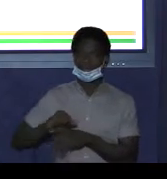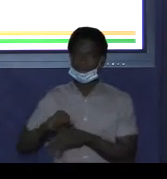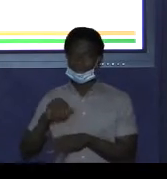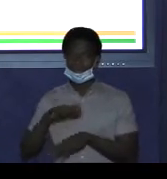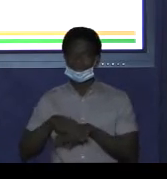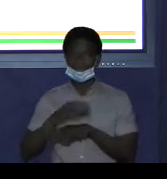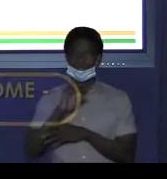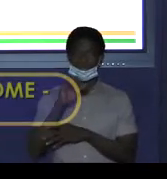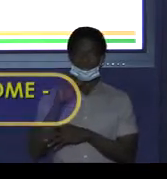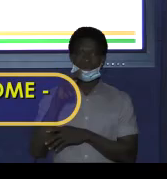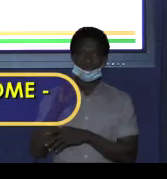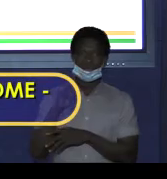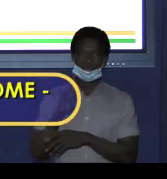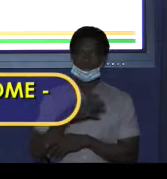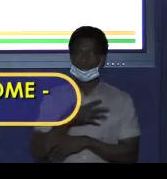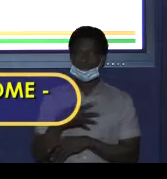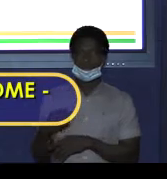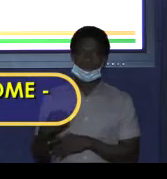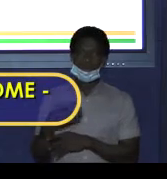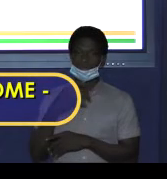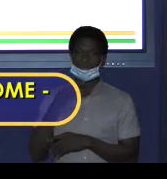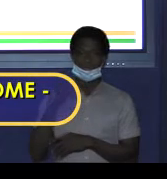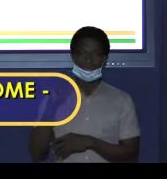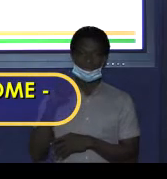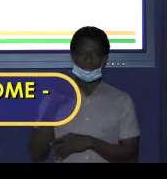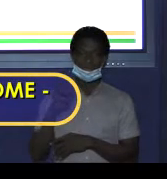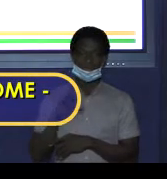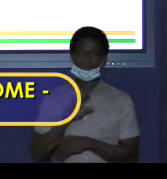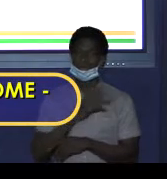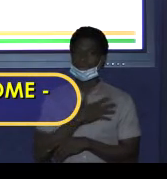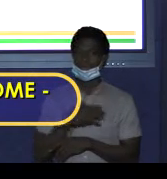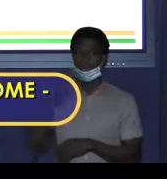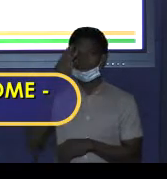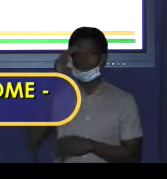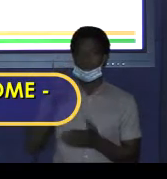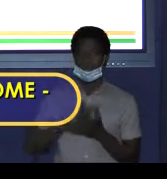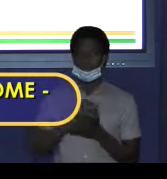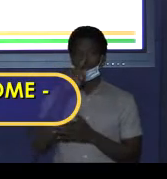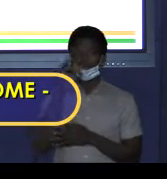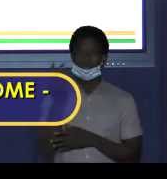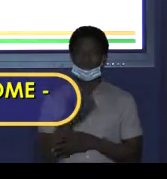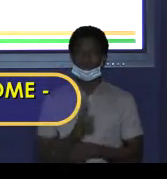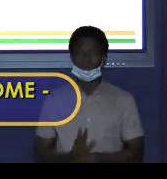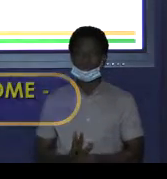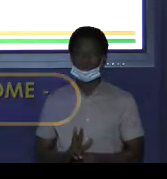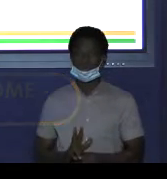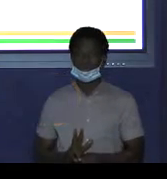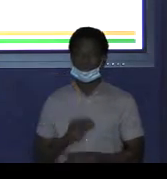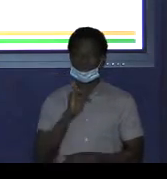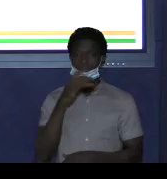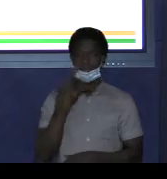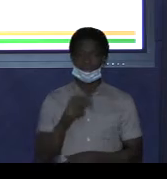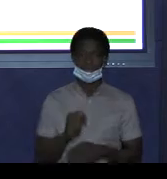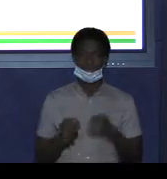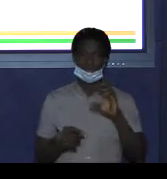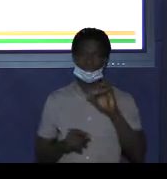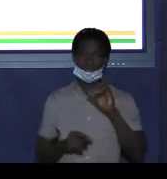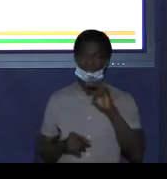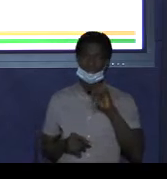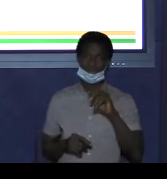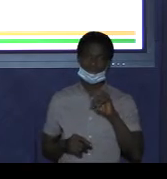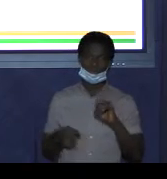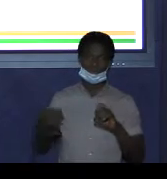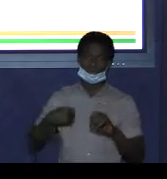cone and the cylinder, and we discovered that 1/3 of the volume of a cylinder is the